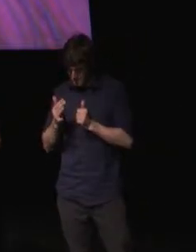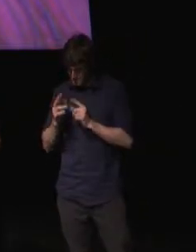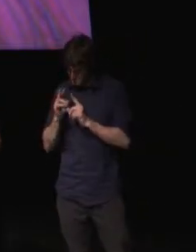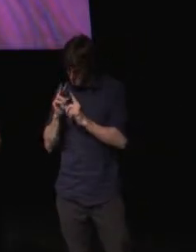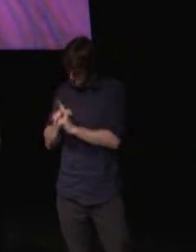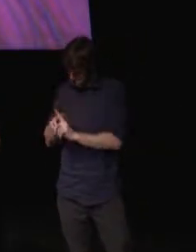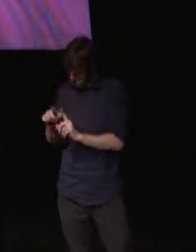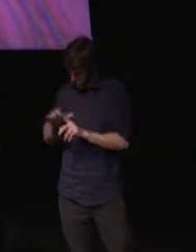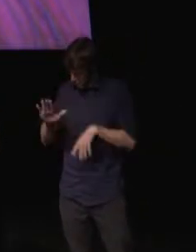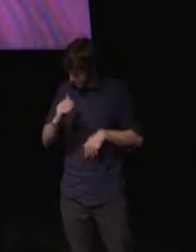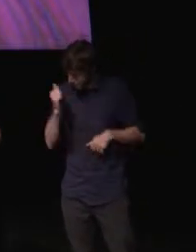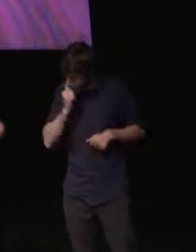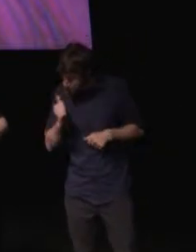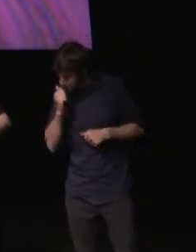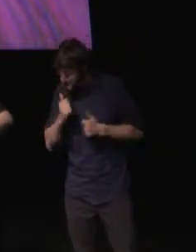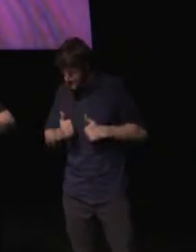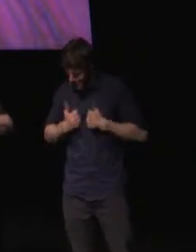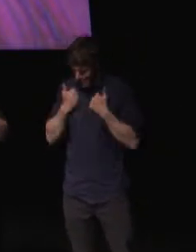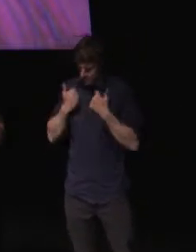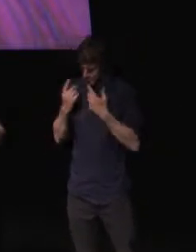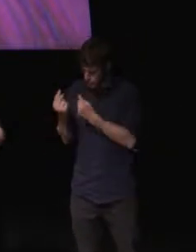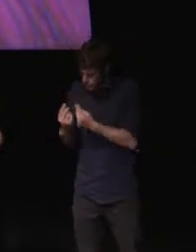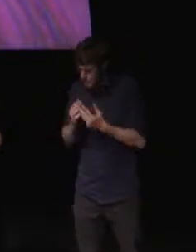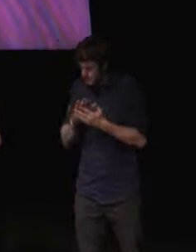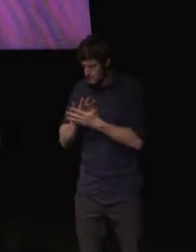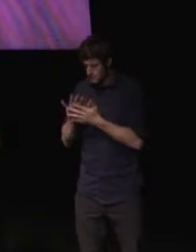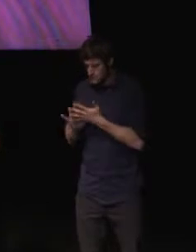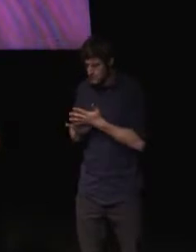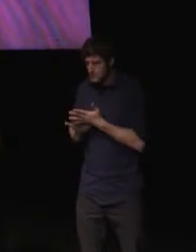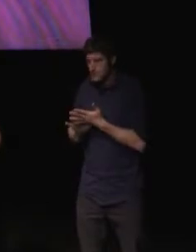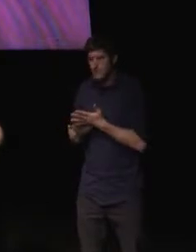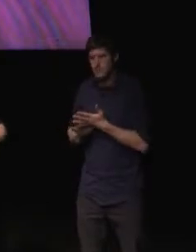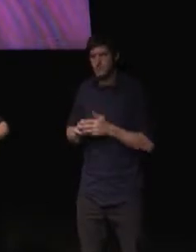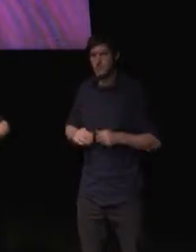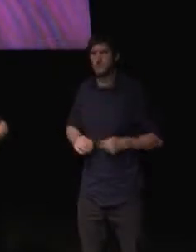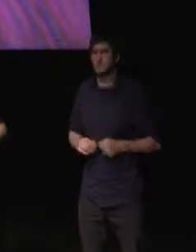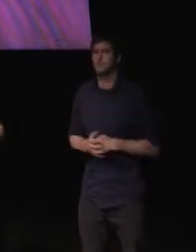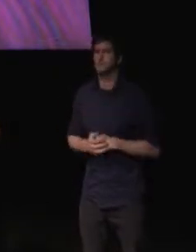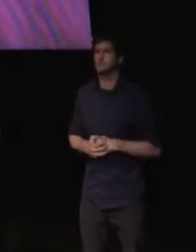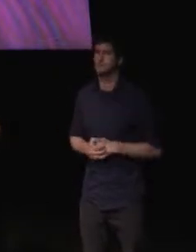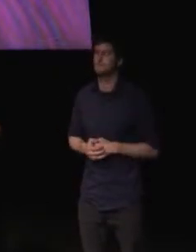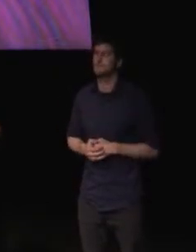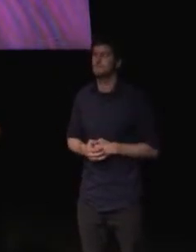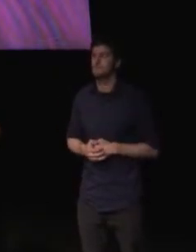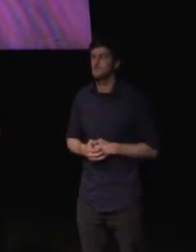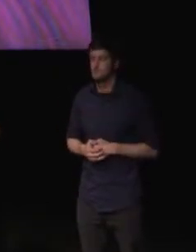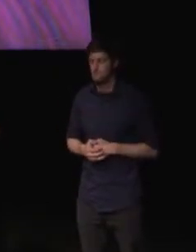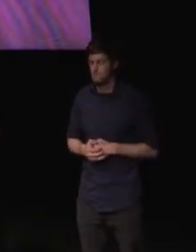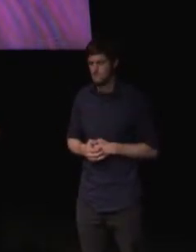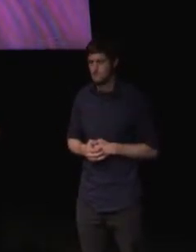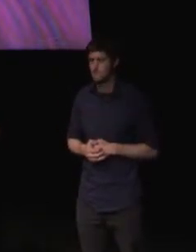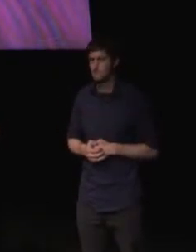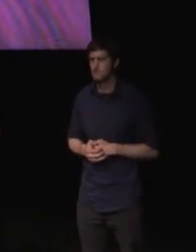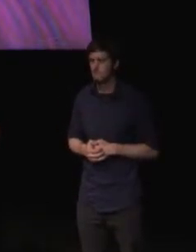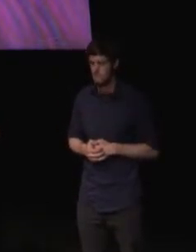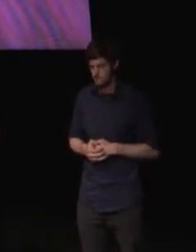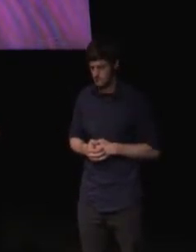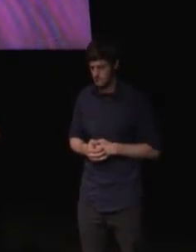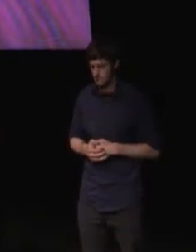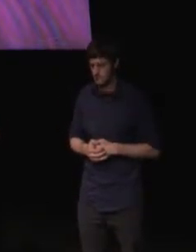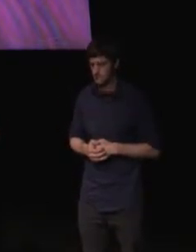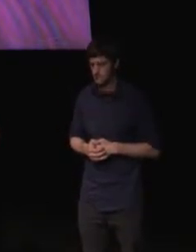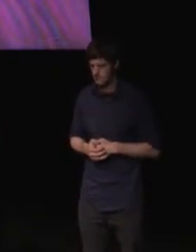applies to your day-to-day life. It gives you the ability to engage in the things that make you